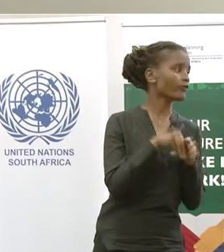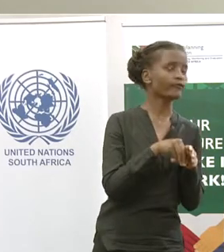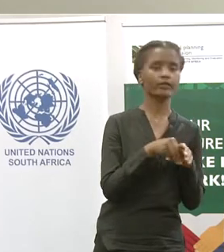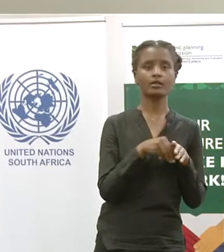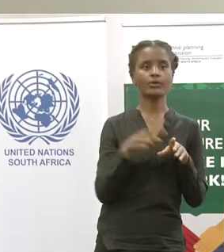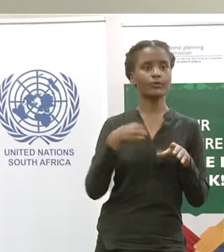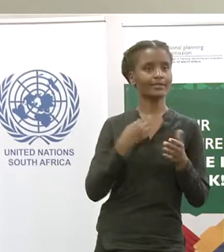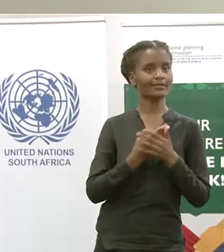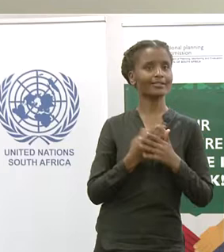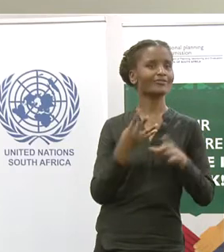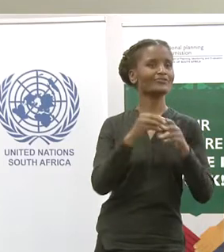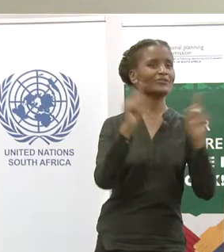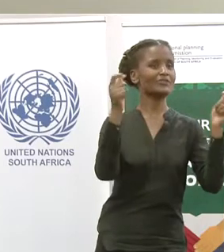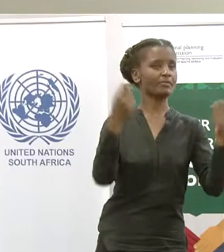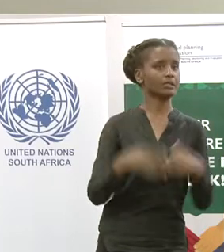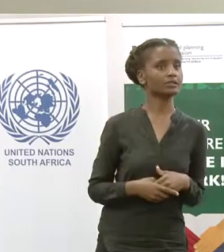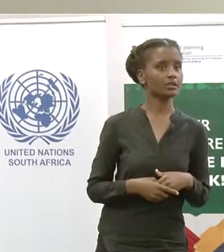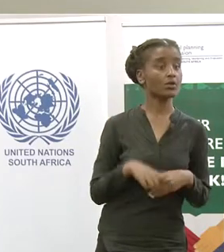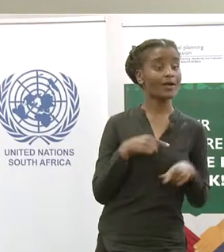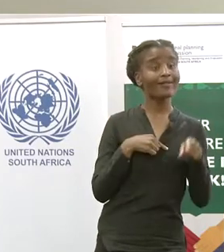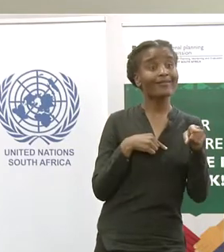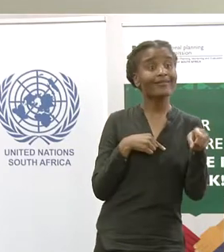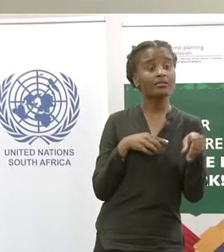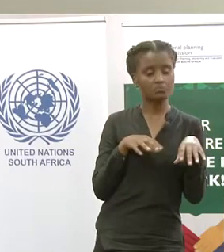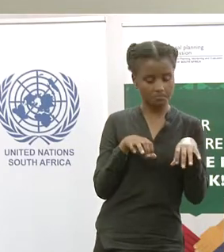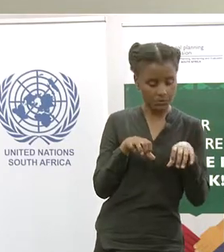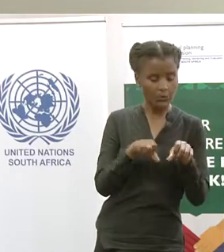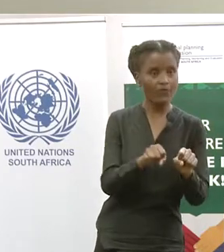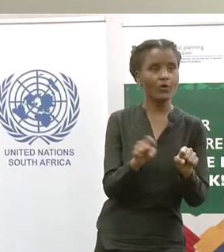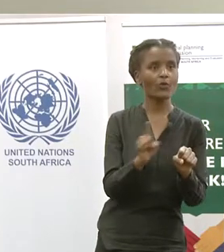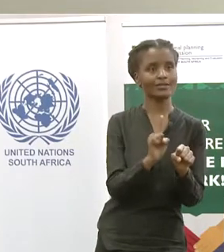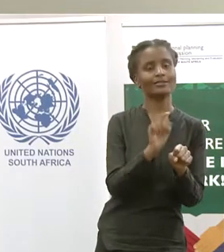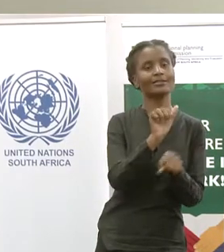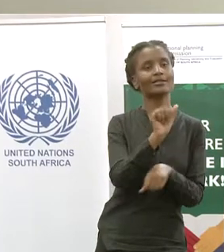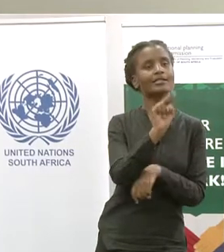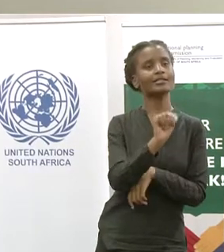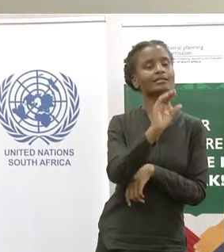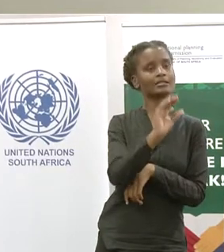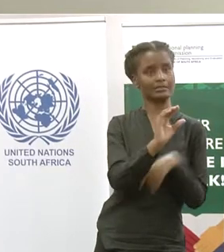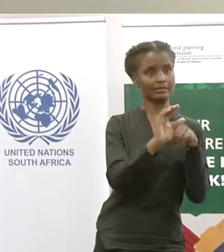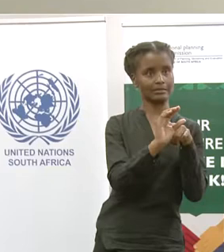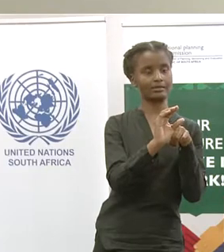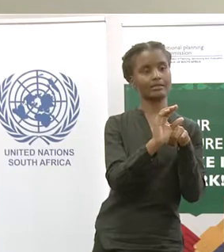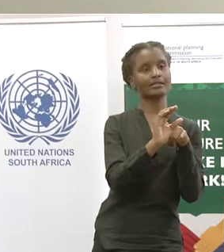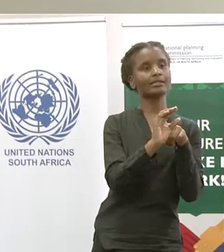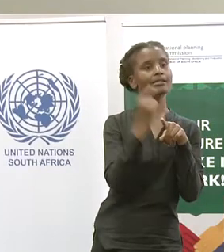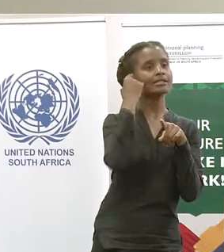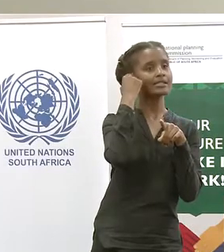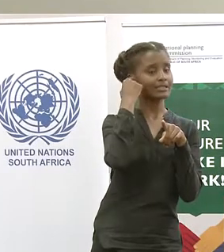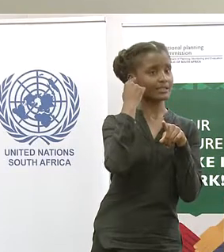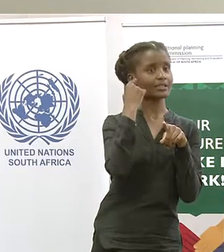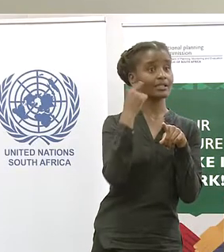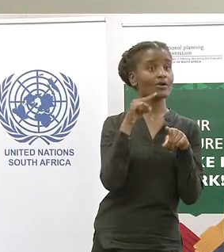the reins as the ANC Secretary General in December 1955, he had been the